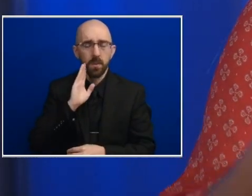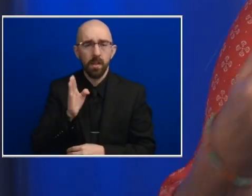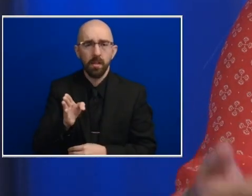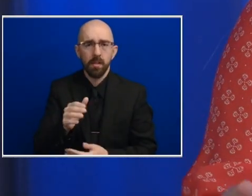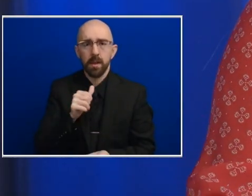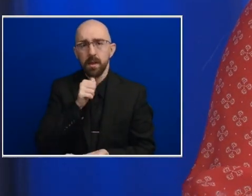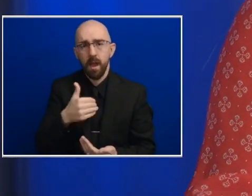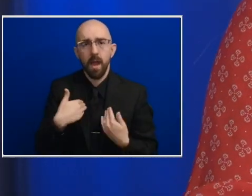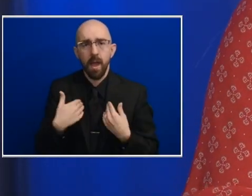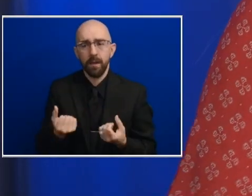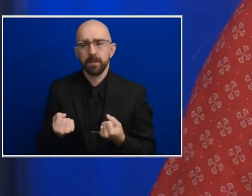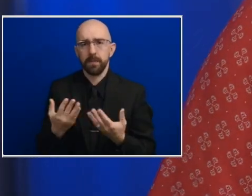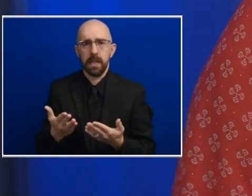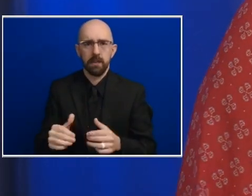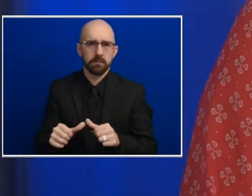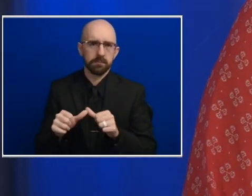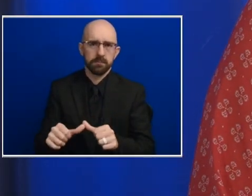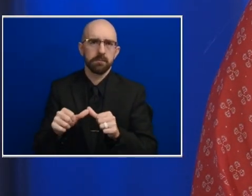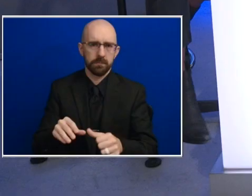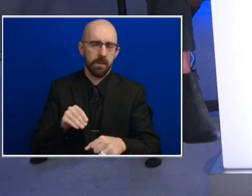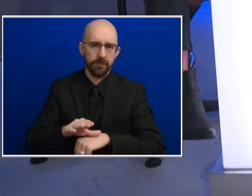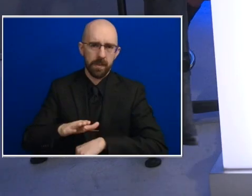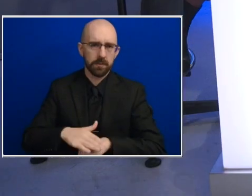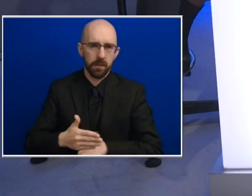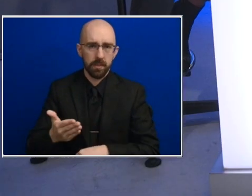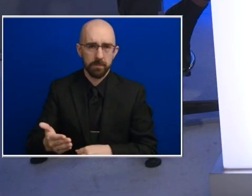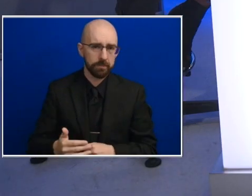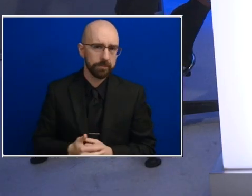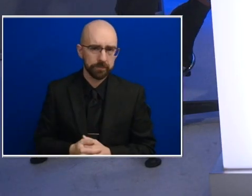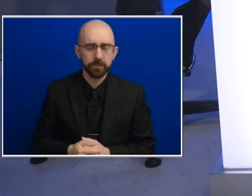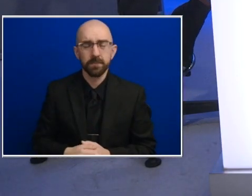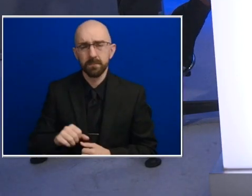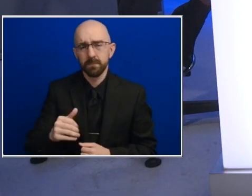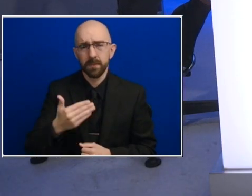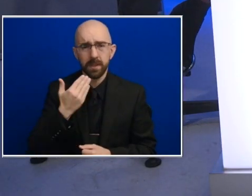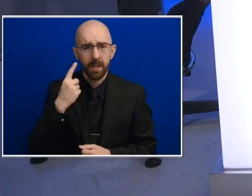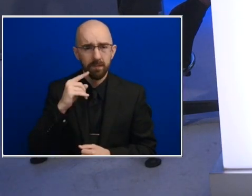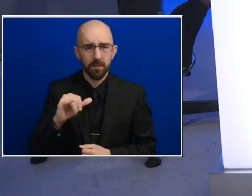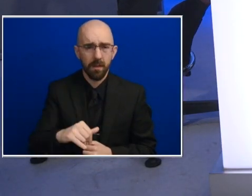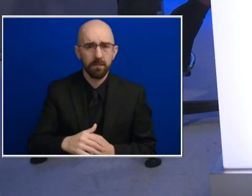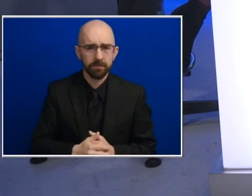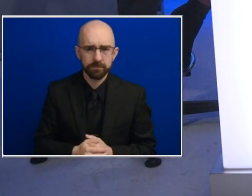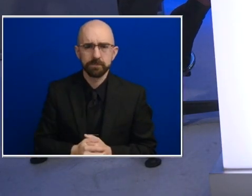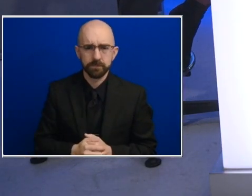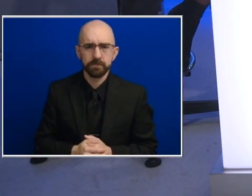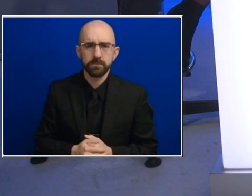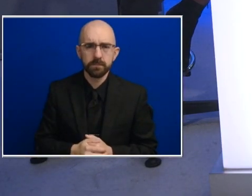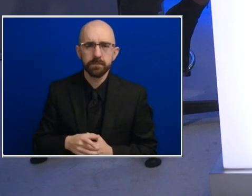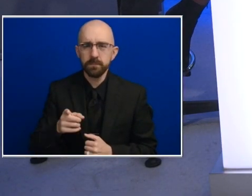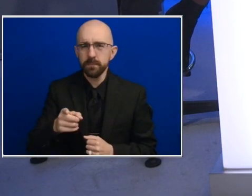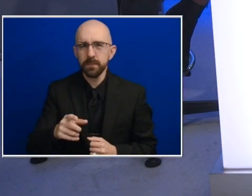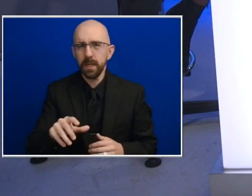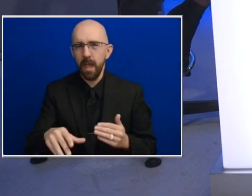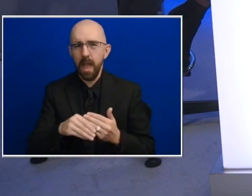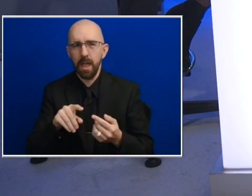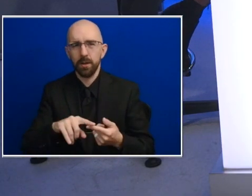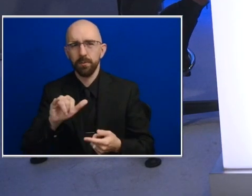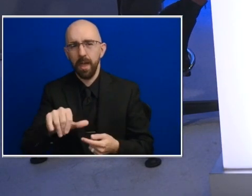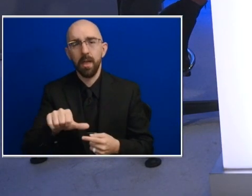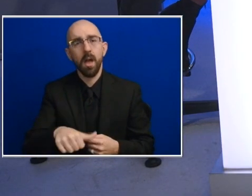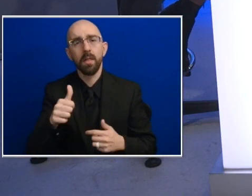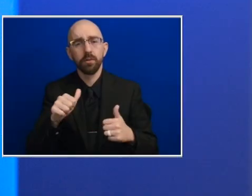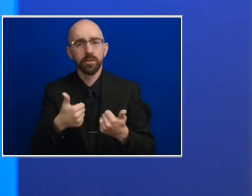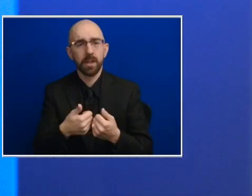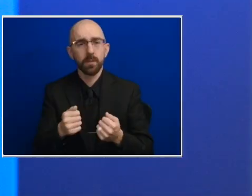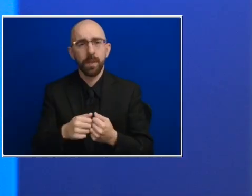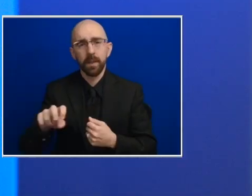many long-term effects on them. Okay. Thank you for that explanation. I agree with Jody. The other challenge with transplant